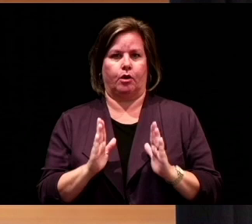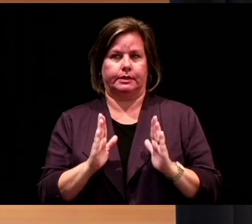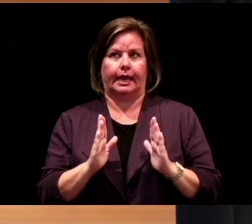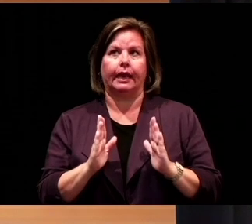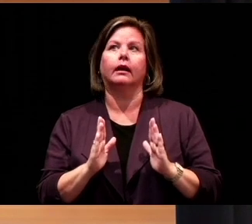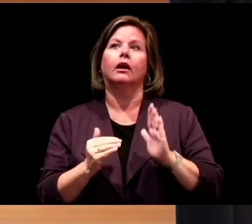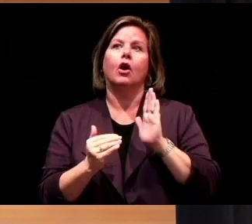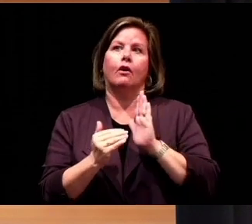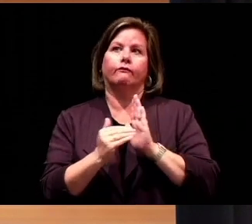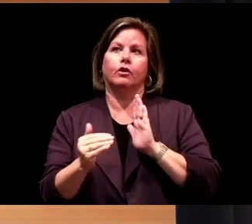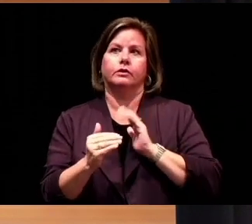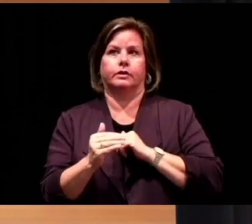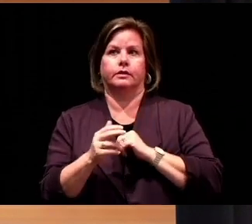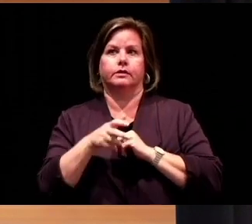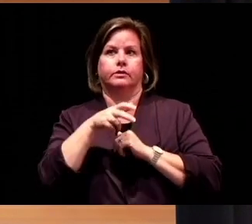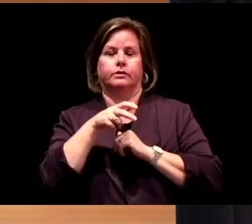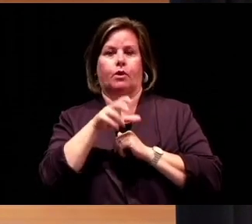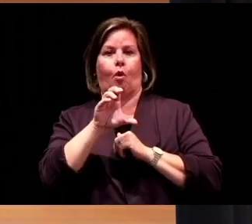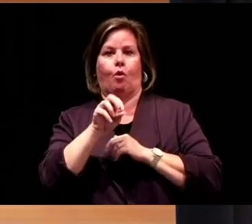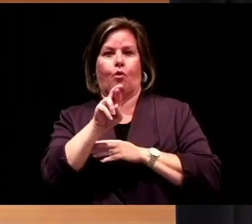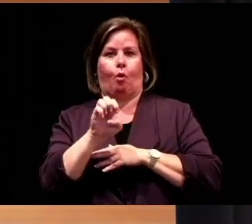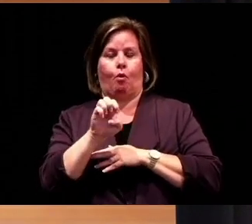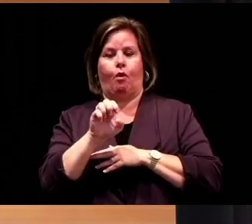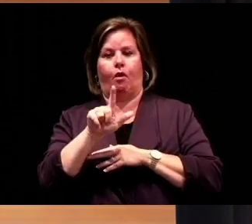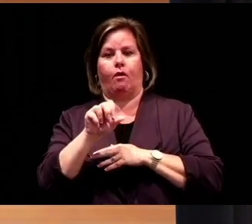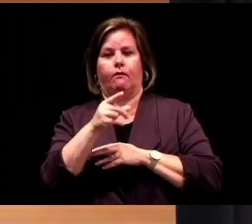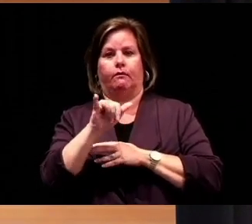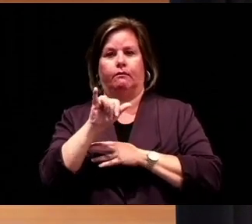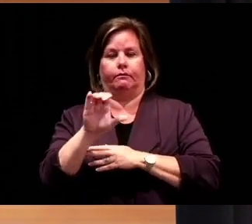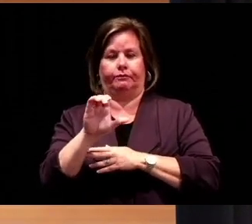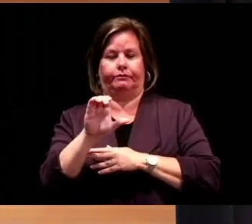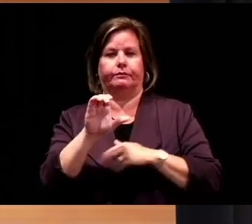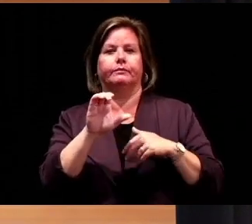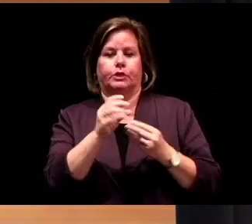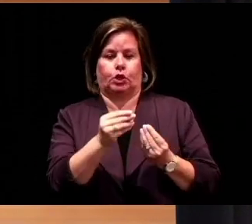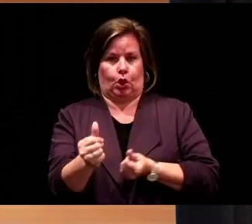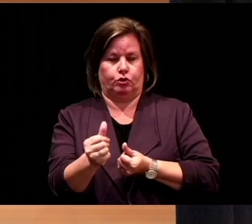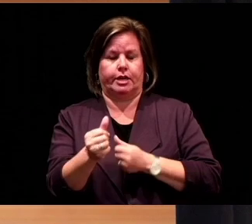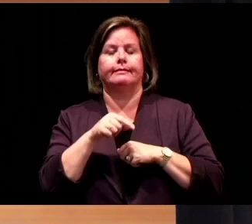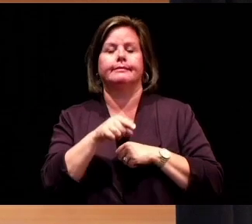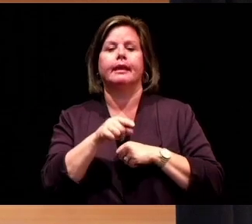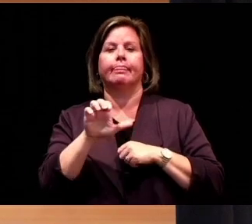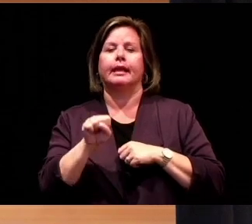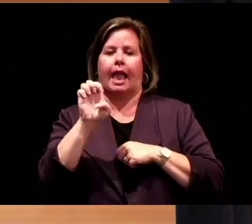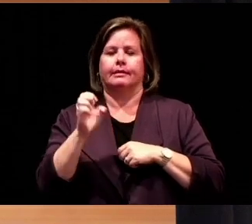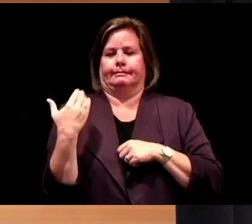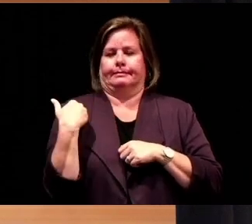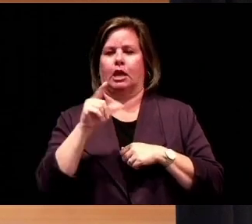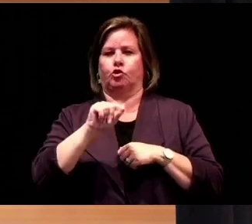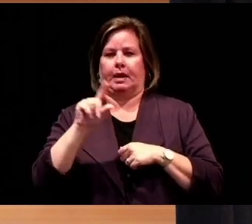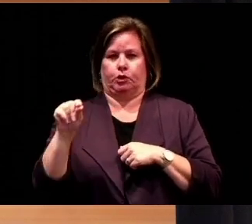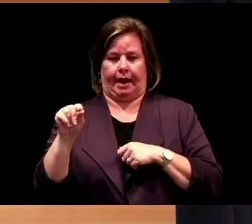it's very difficult to have any kind of rules, law, regulation that does not have disparate impact. I mean, our society